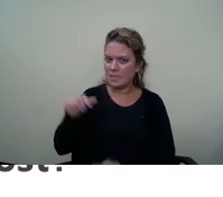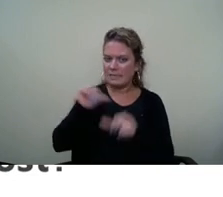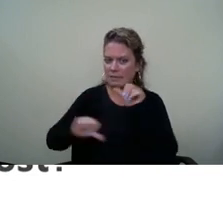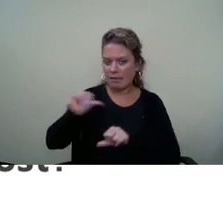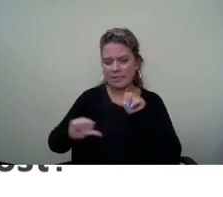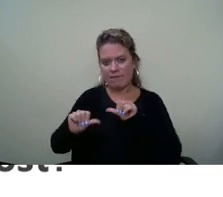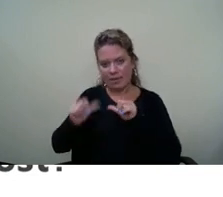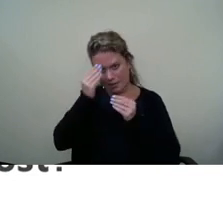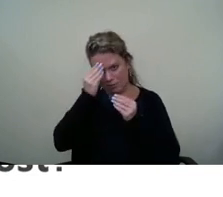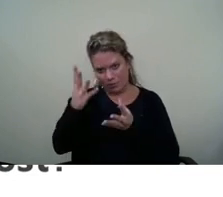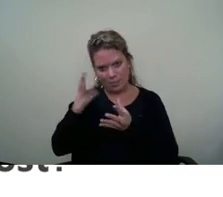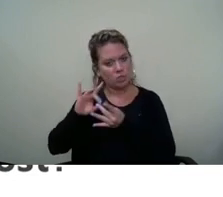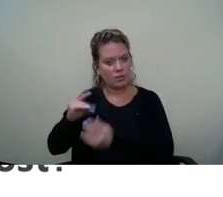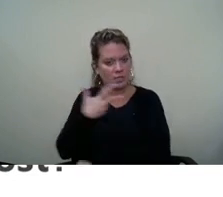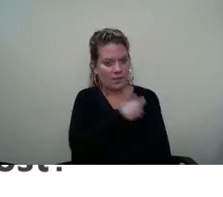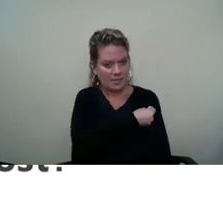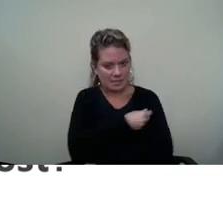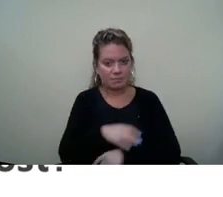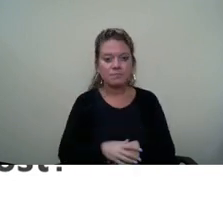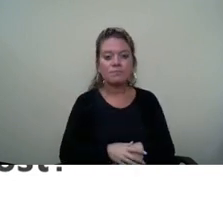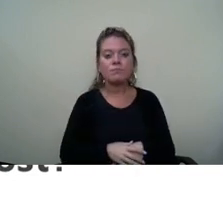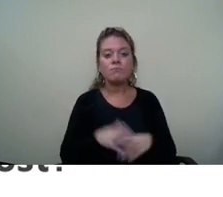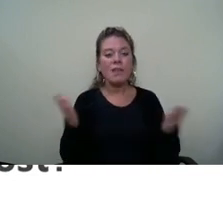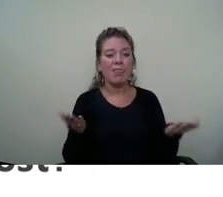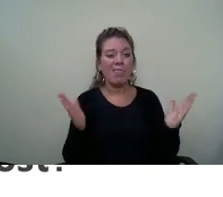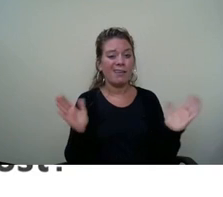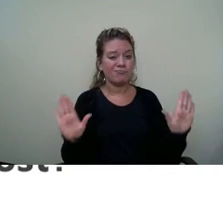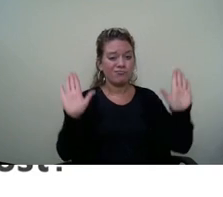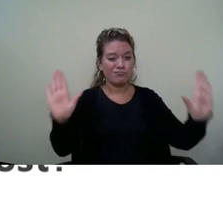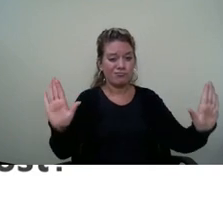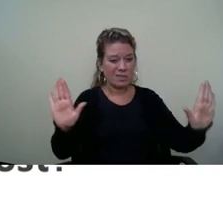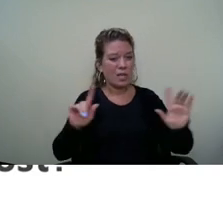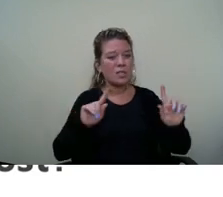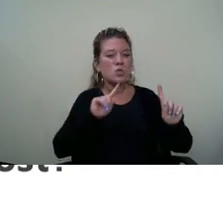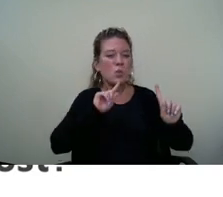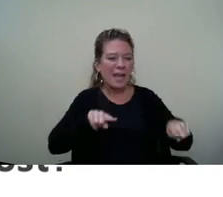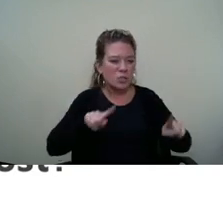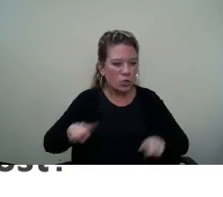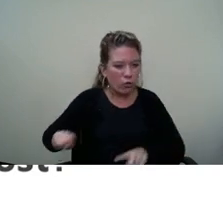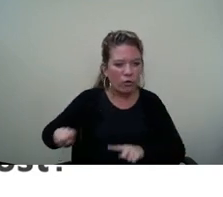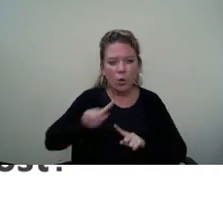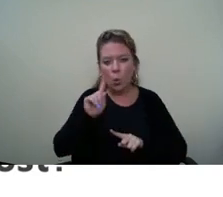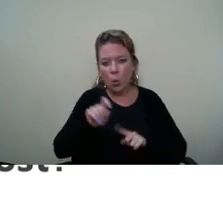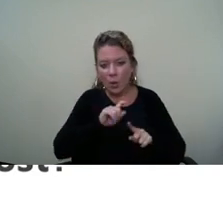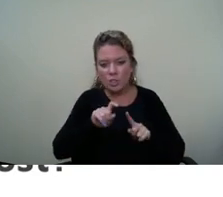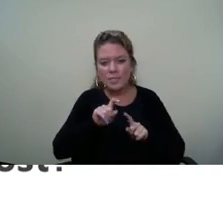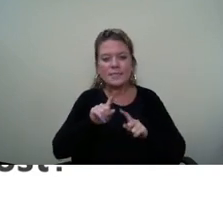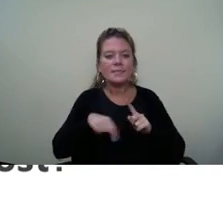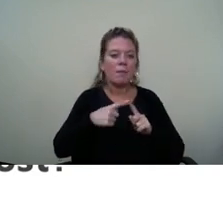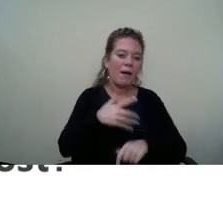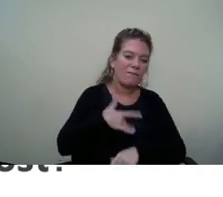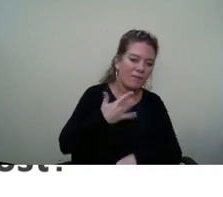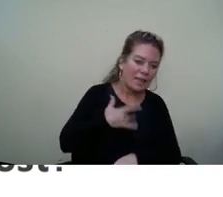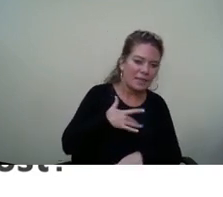And then they were asked to answer a bunch of questions about their feelings on the vaccine and their positions.